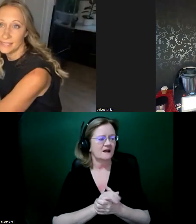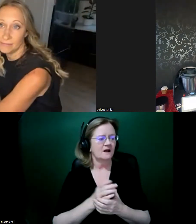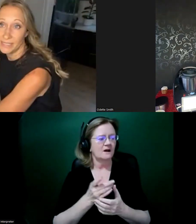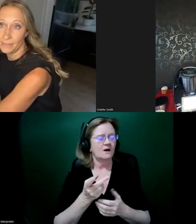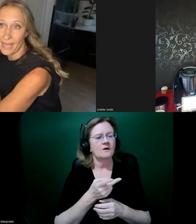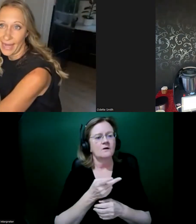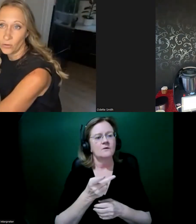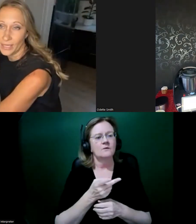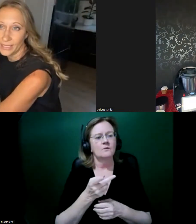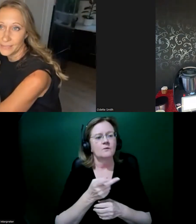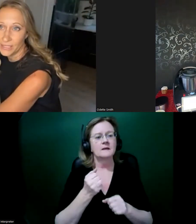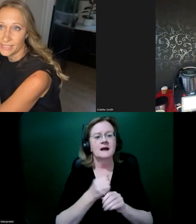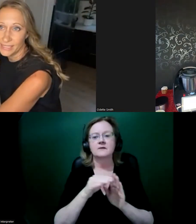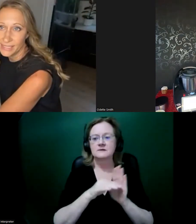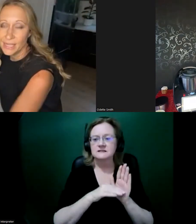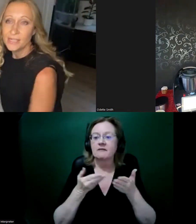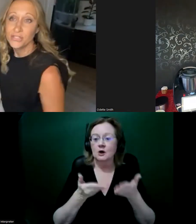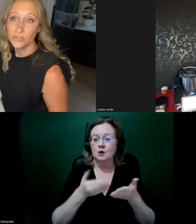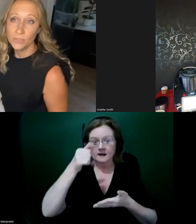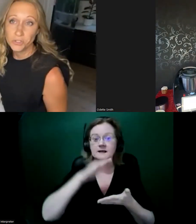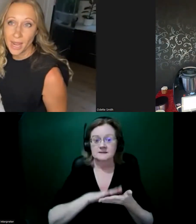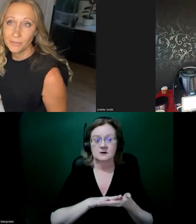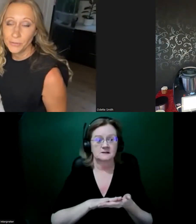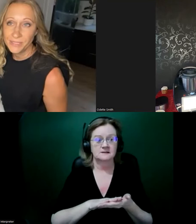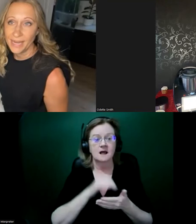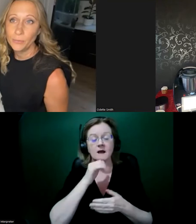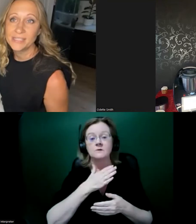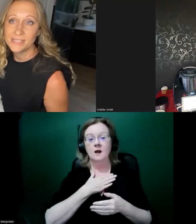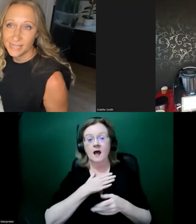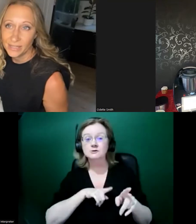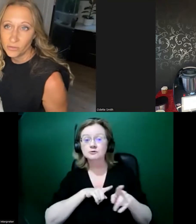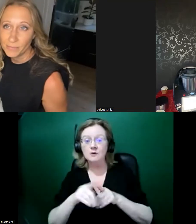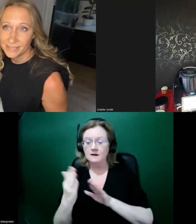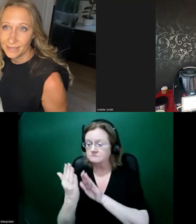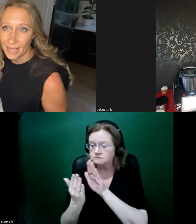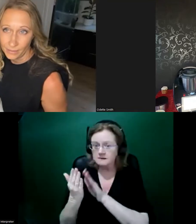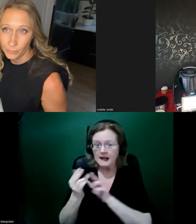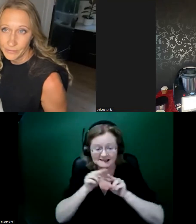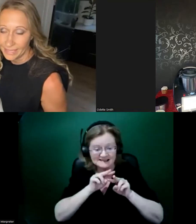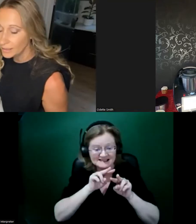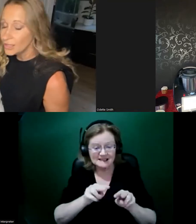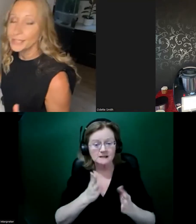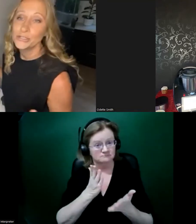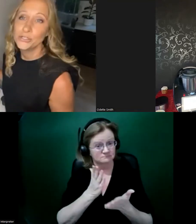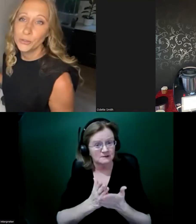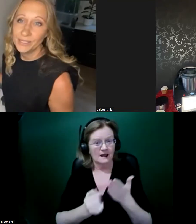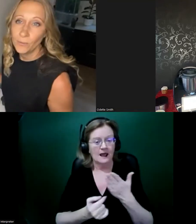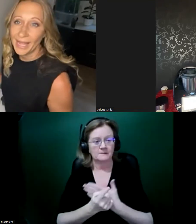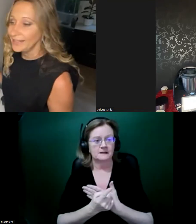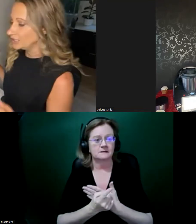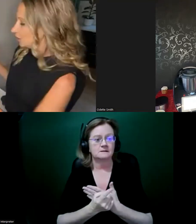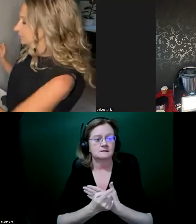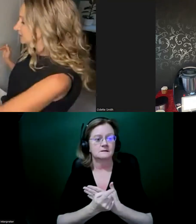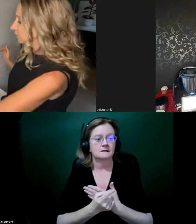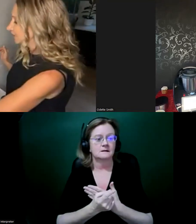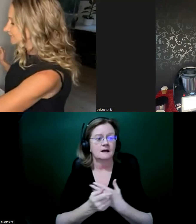this recipe at our cooking experiences. So if you want to try it in person and you want to see the Thermomix in person, there is no way